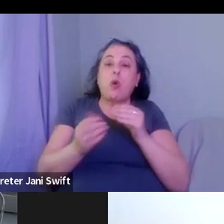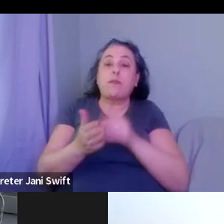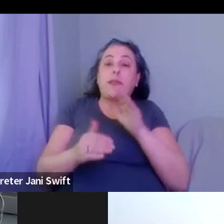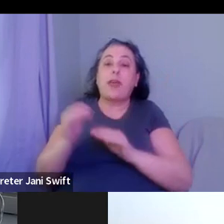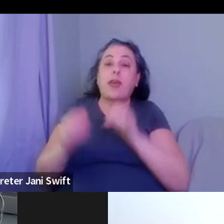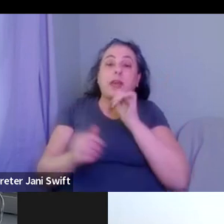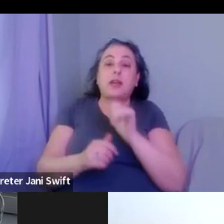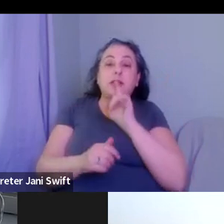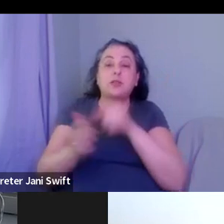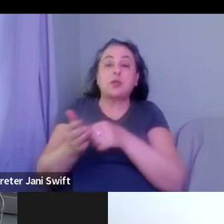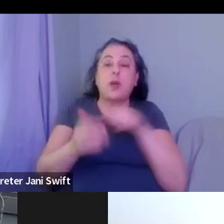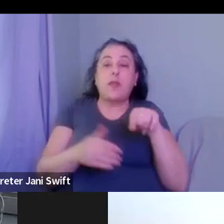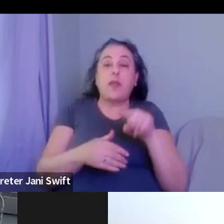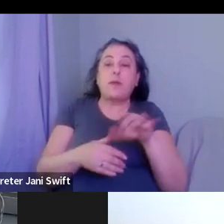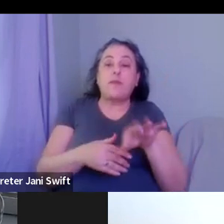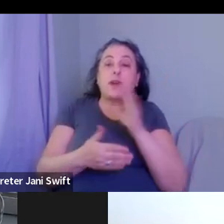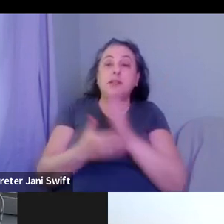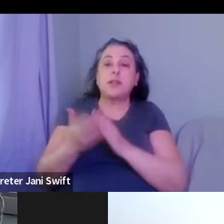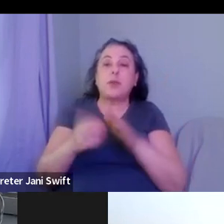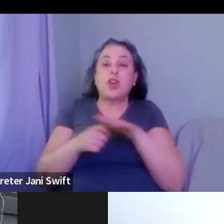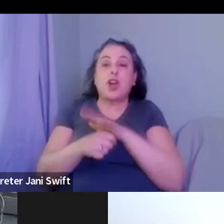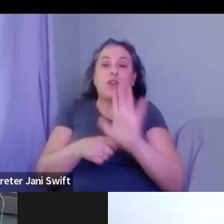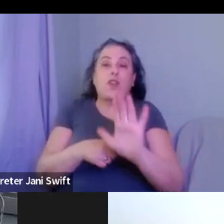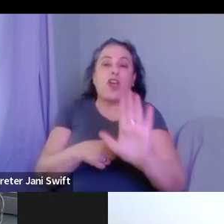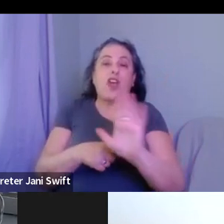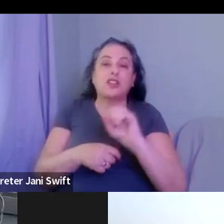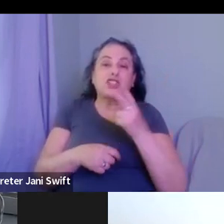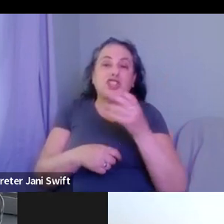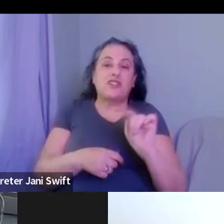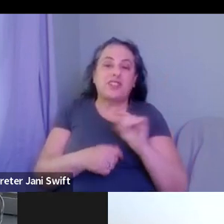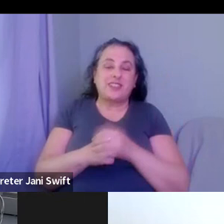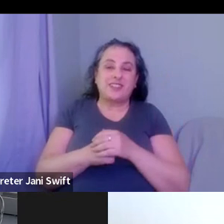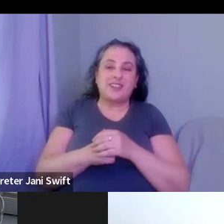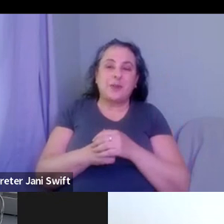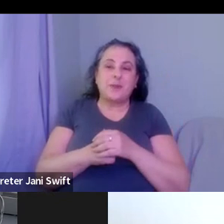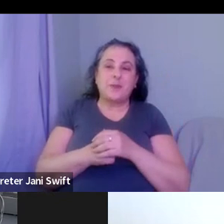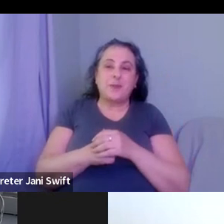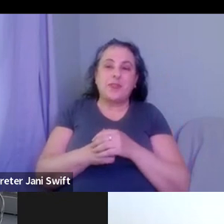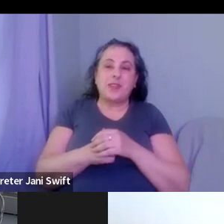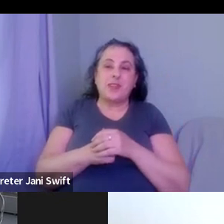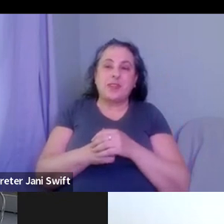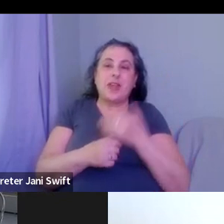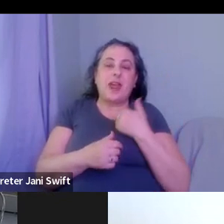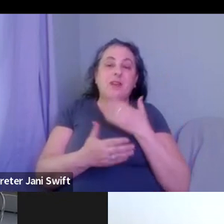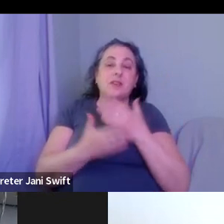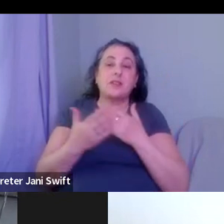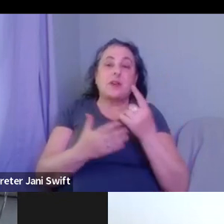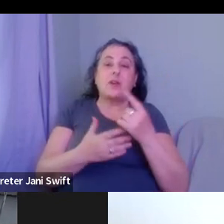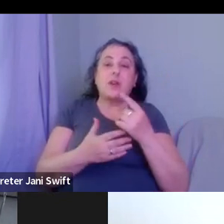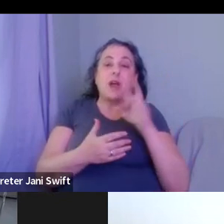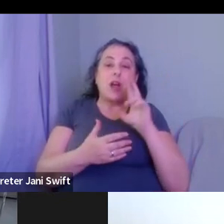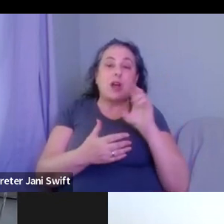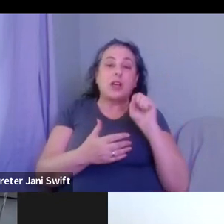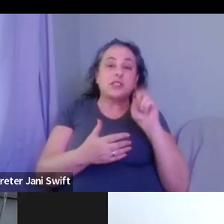not is requiring them to find someone to cover their shift. So imagine, I mean, we had someone with